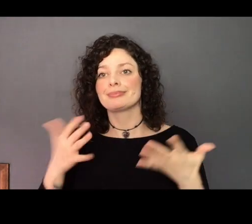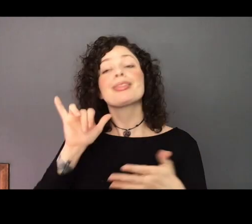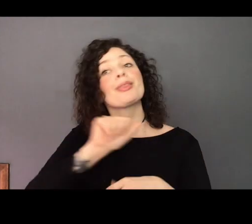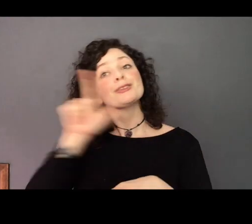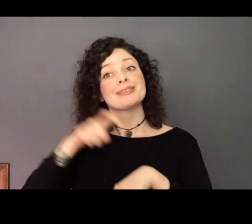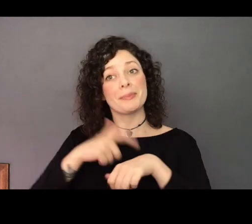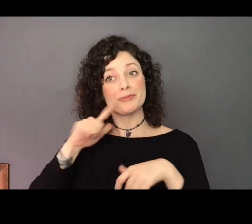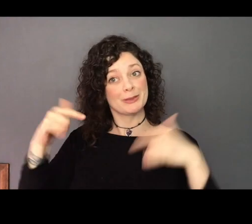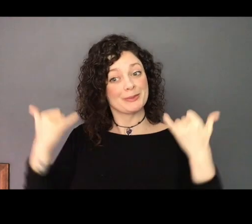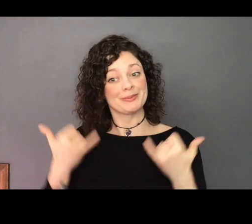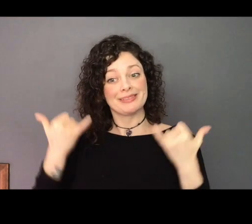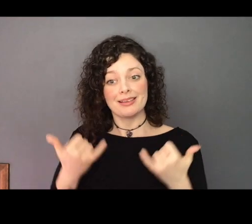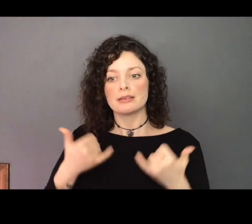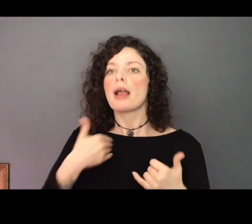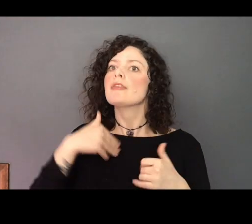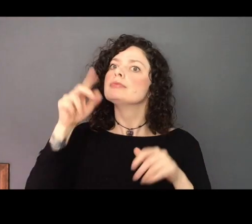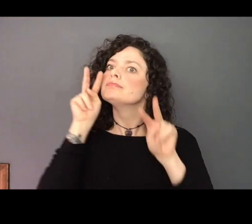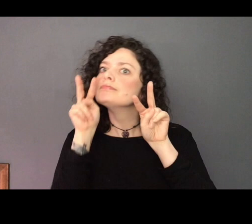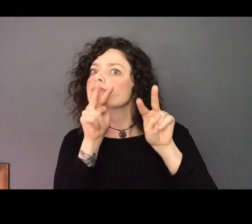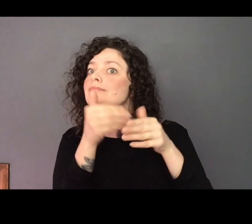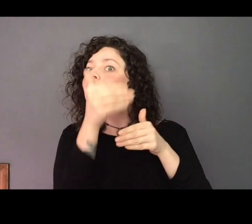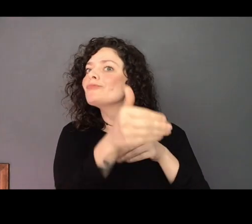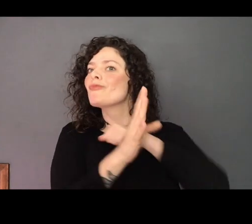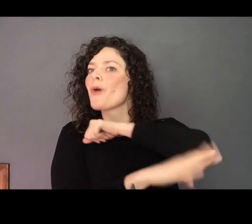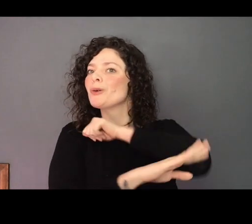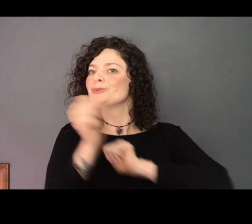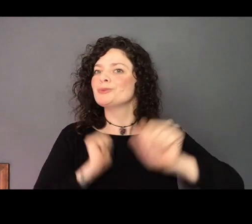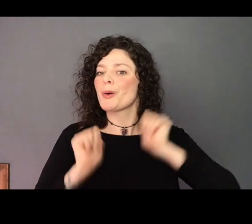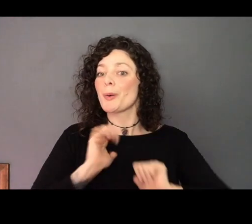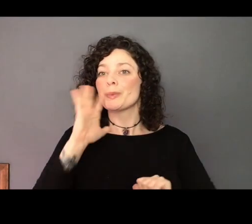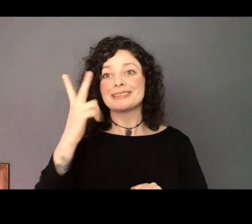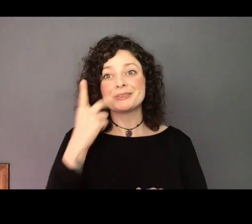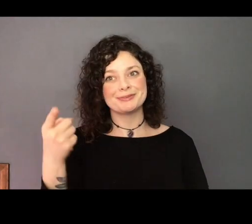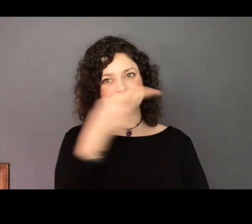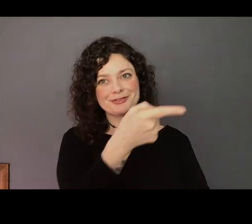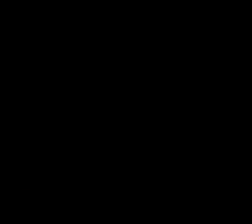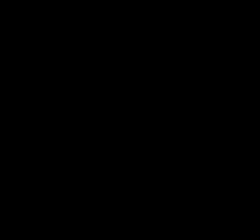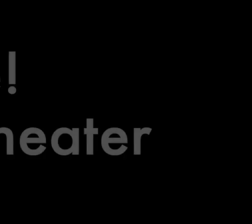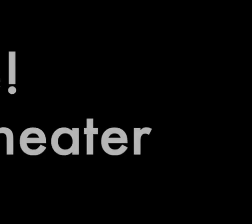time we have today. Keep an eye out for our fall show, which is coming soon. We'll see you then.